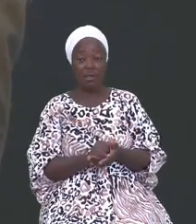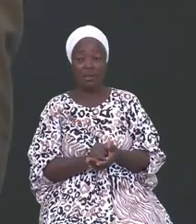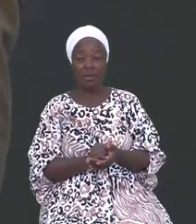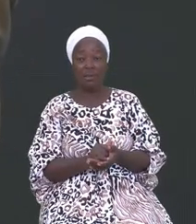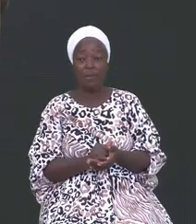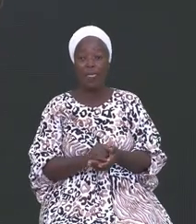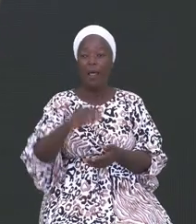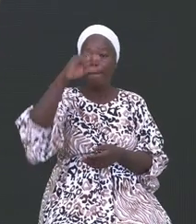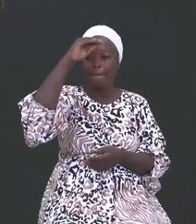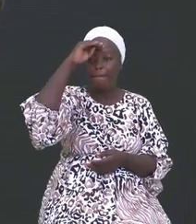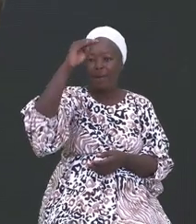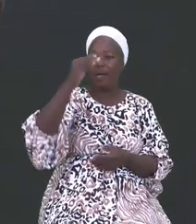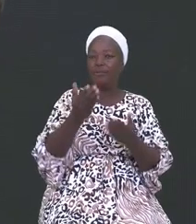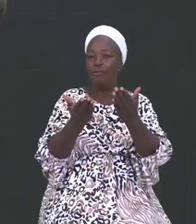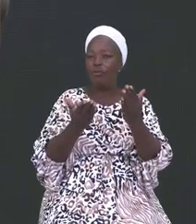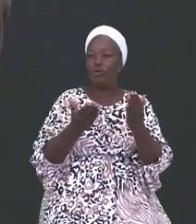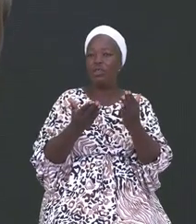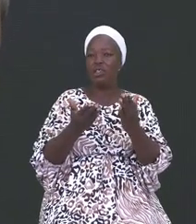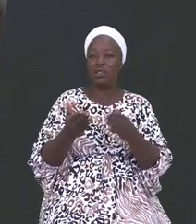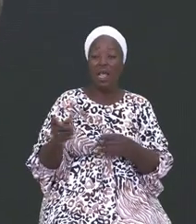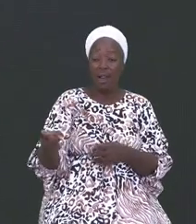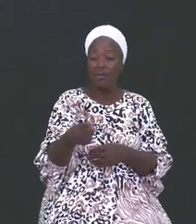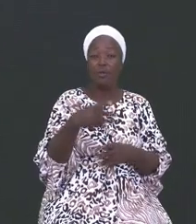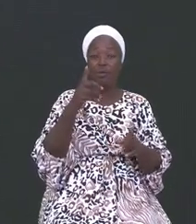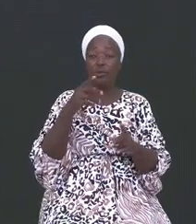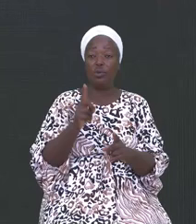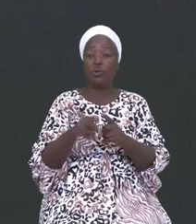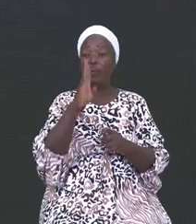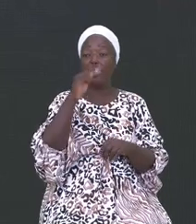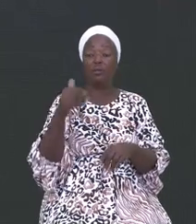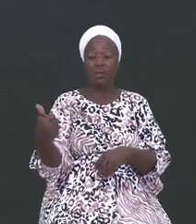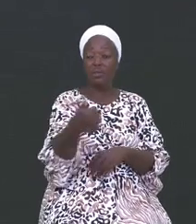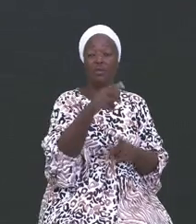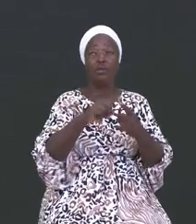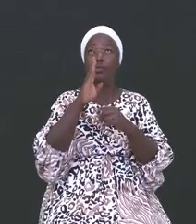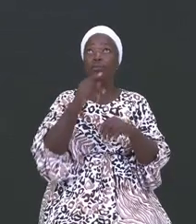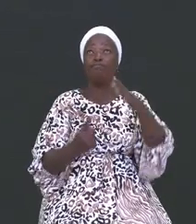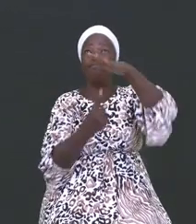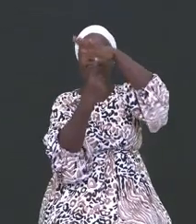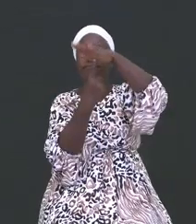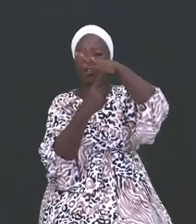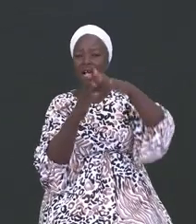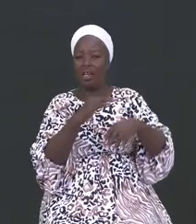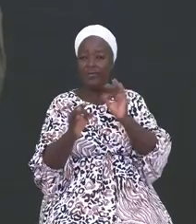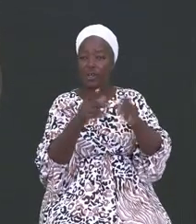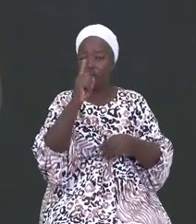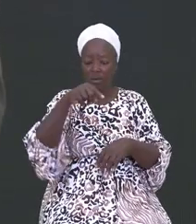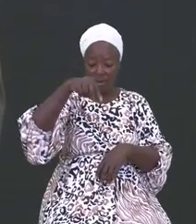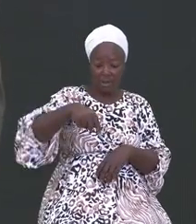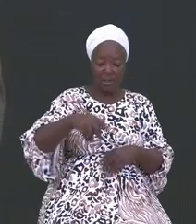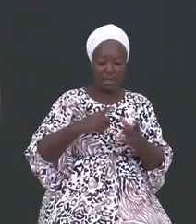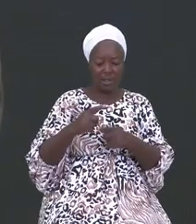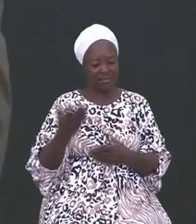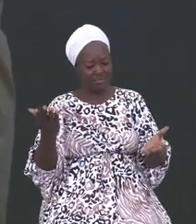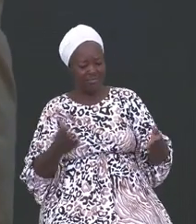beings want themselves to be at the top, and if there is anyone down, they're counting, "I'm better